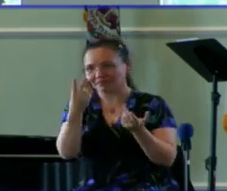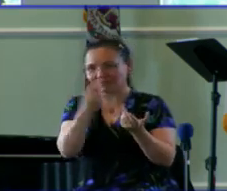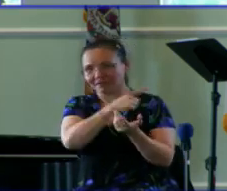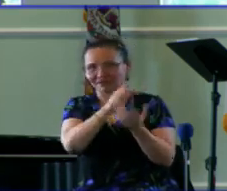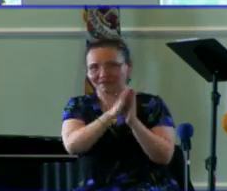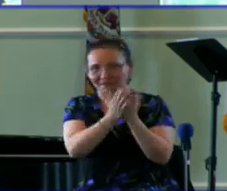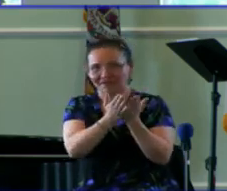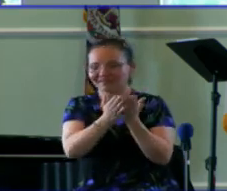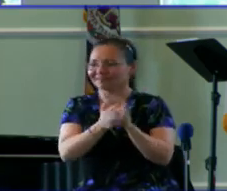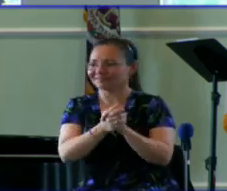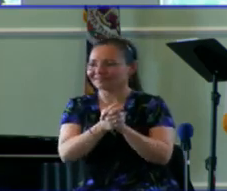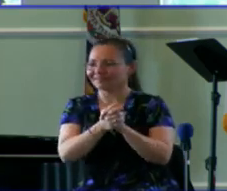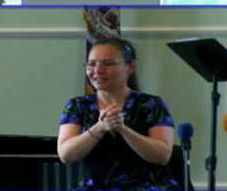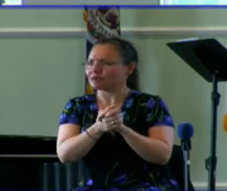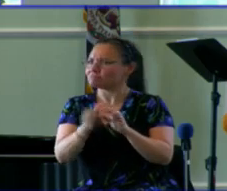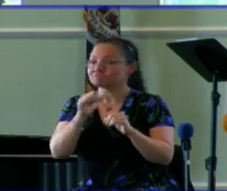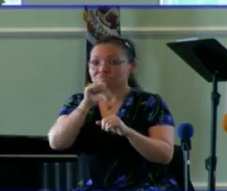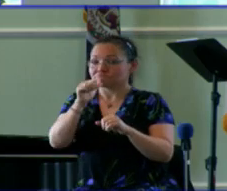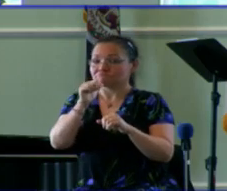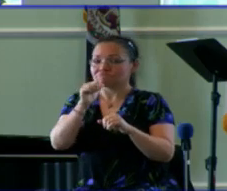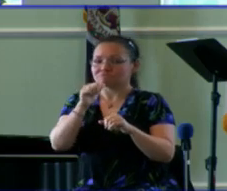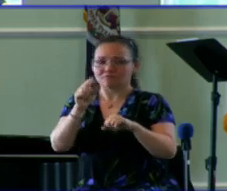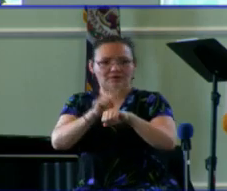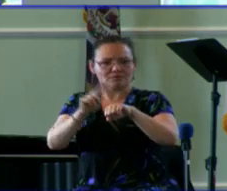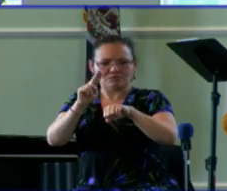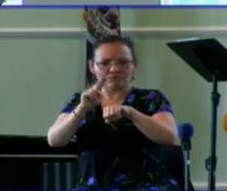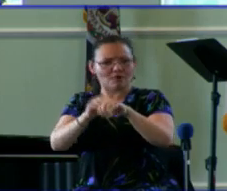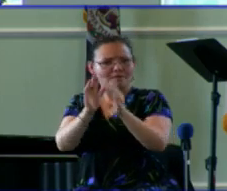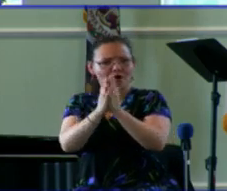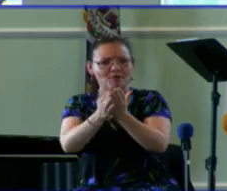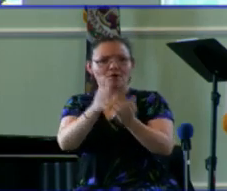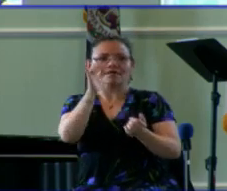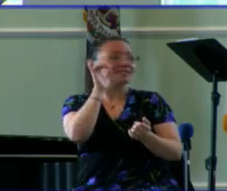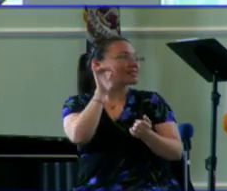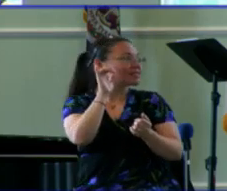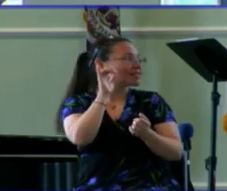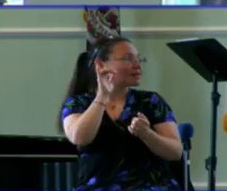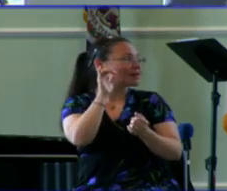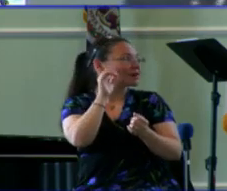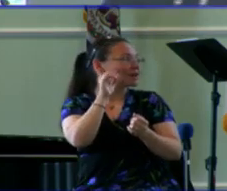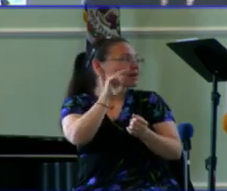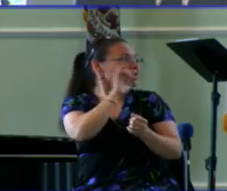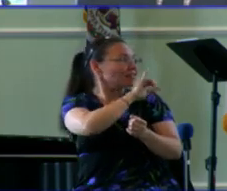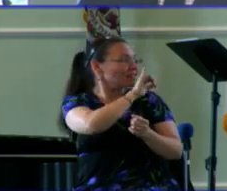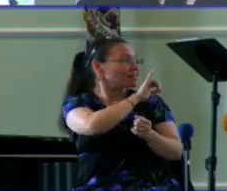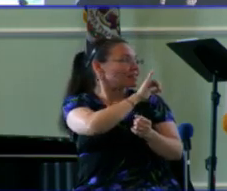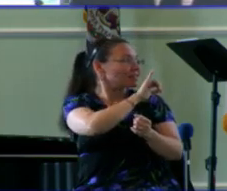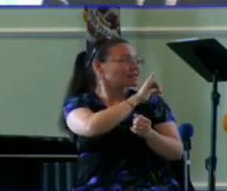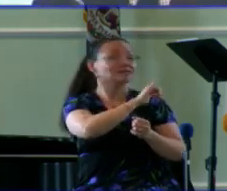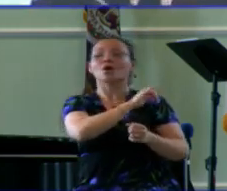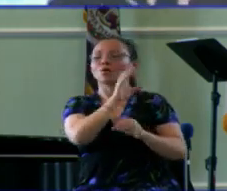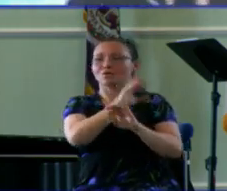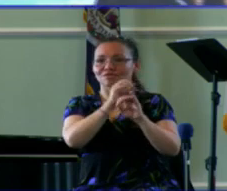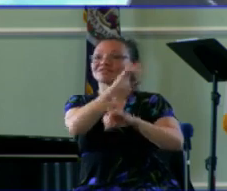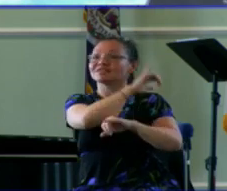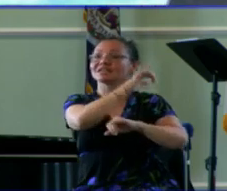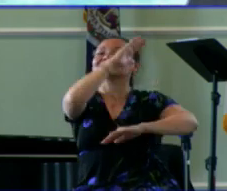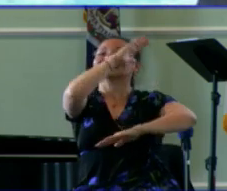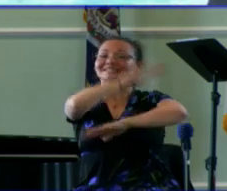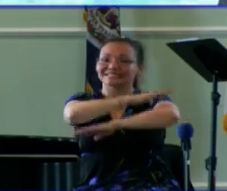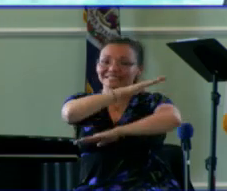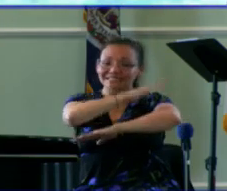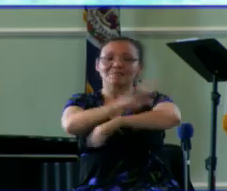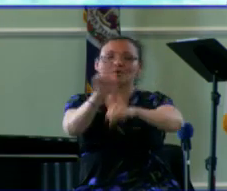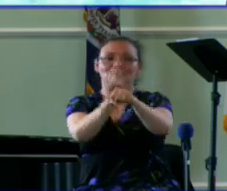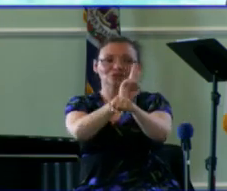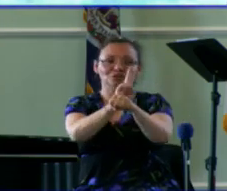no, but that's not an ordinary pulpit. This pulpit was used by none